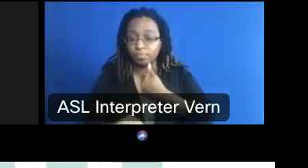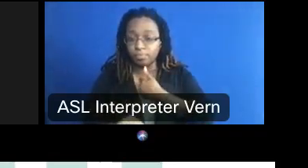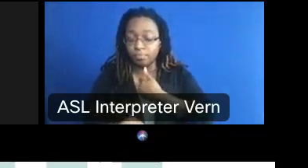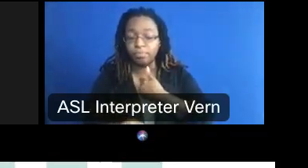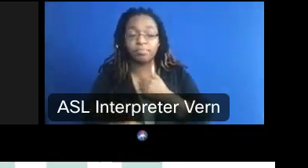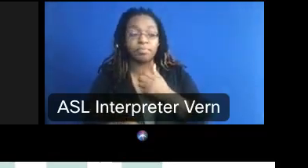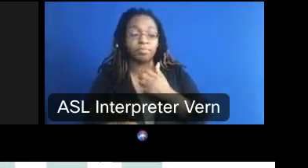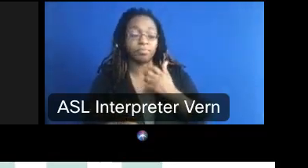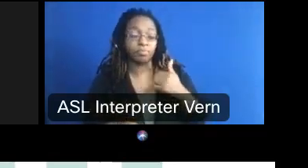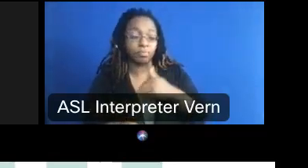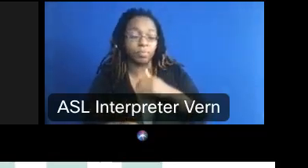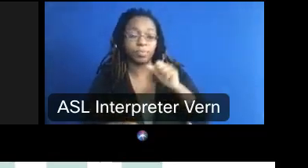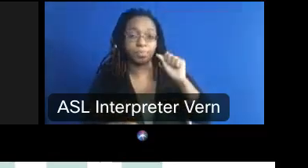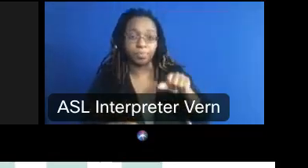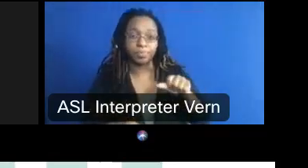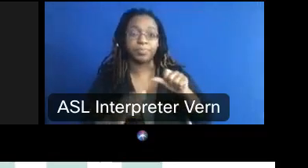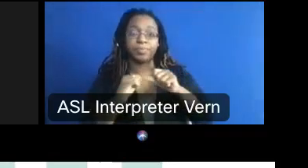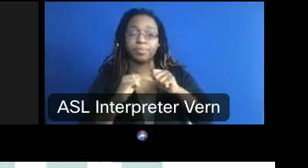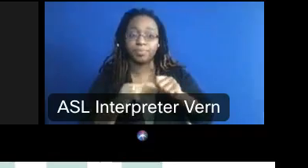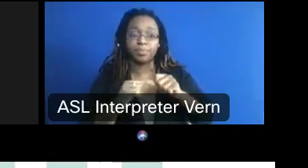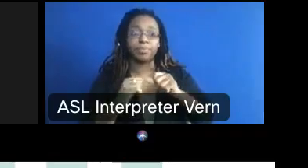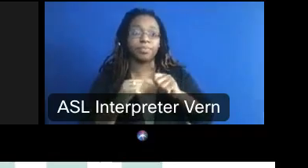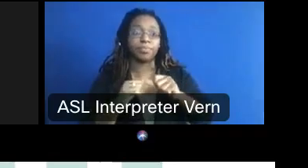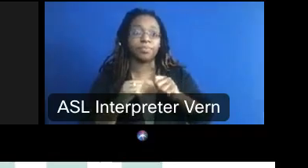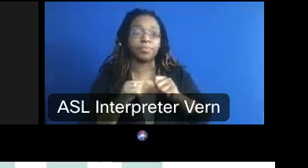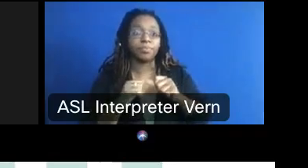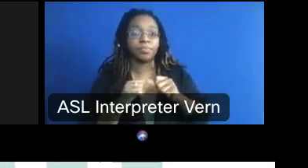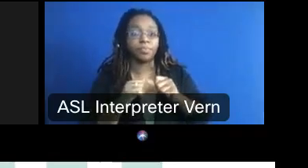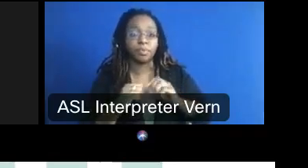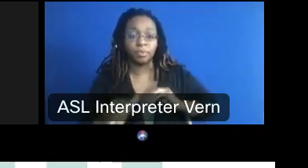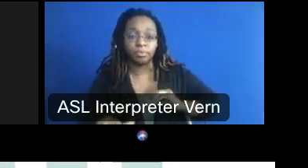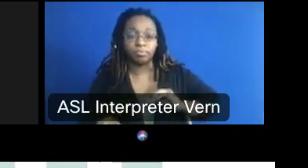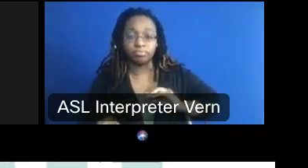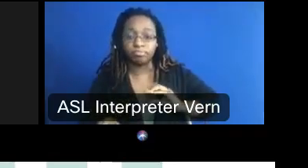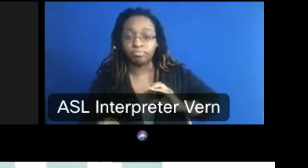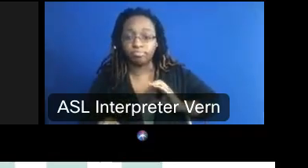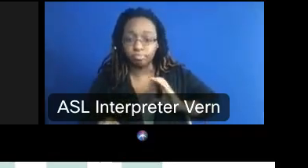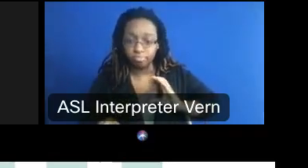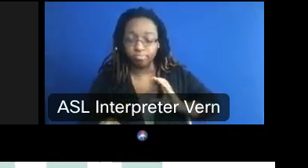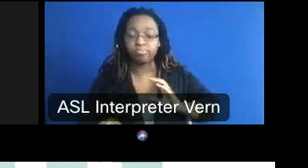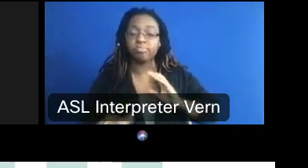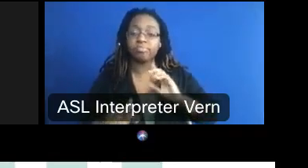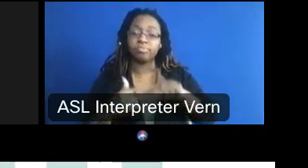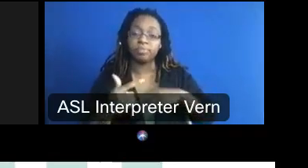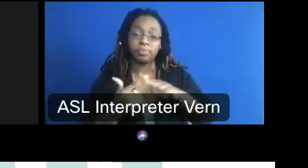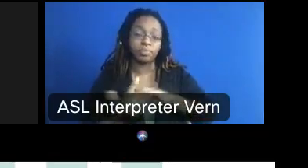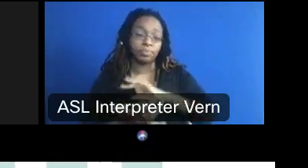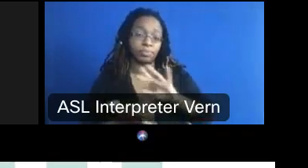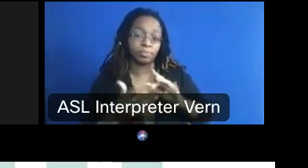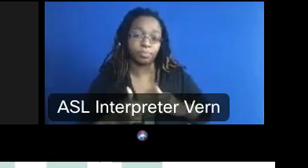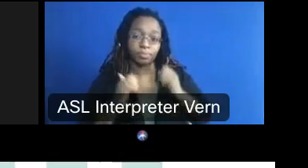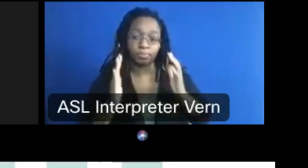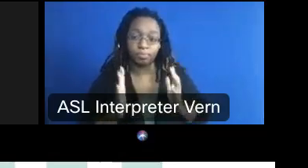that we're able to continue refilling our cup and being effective when we work with survivors.